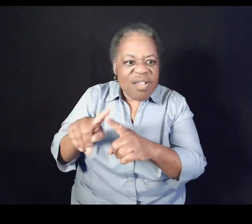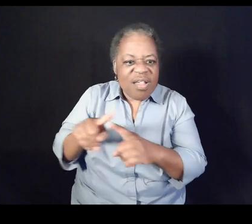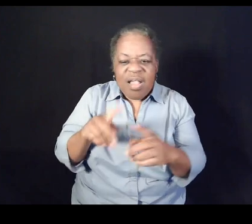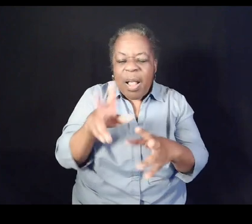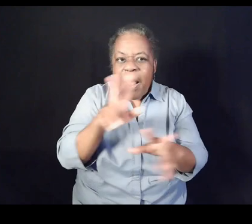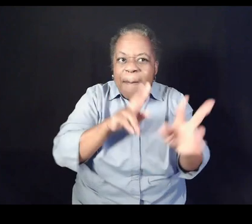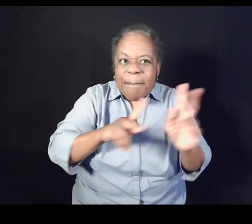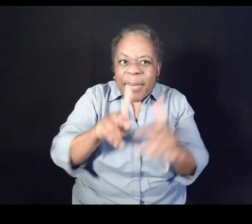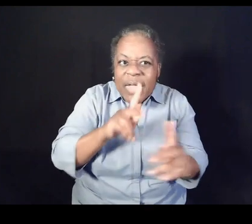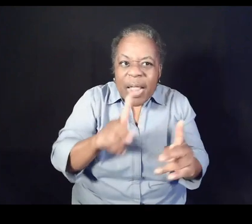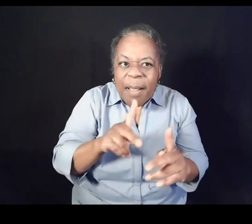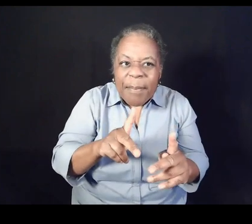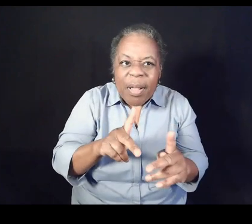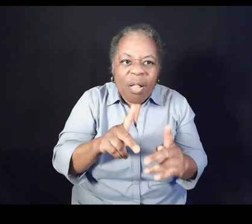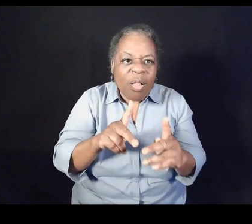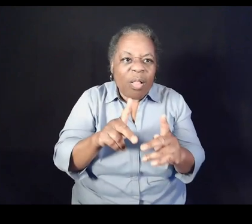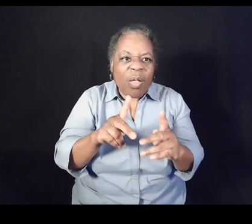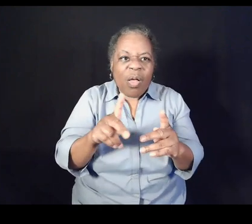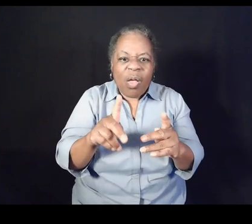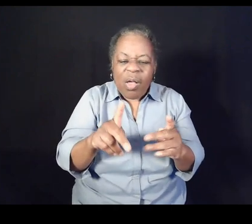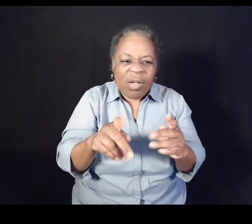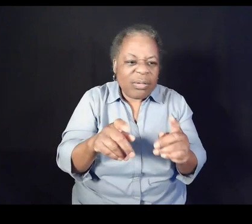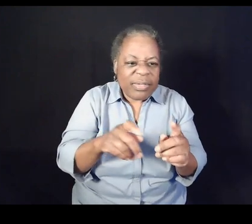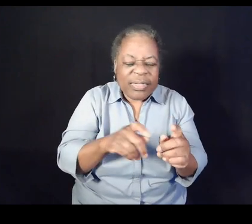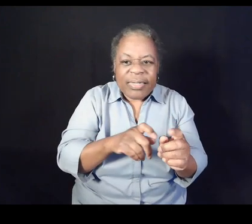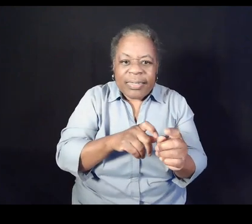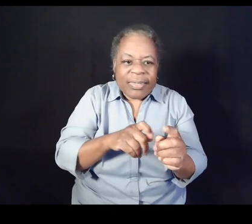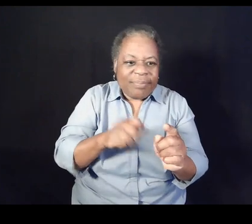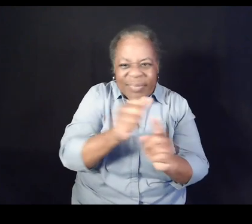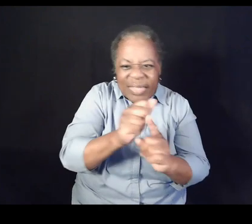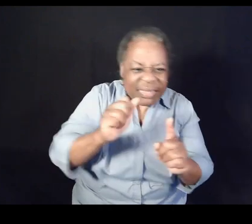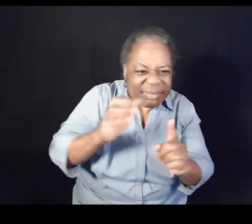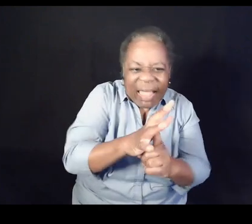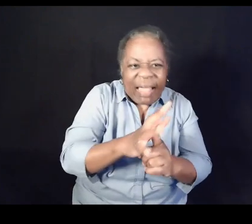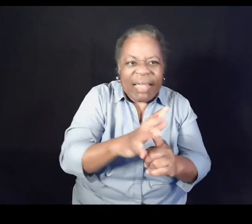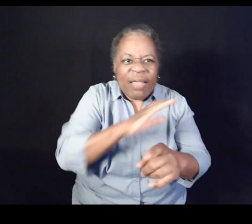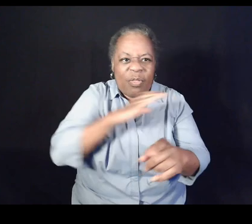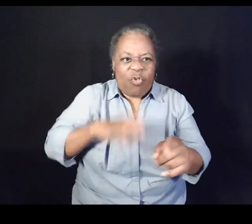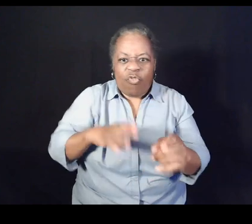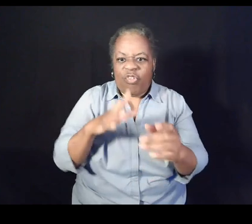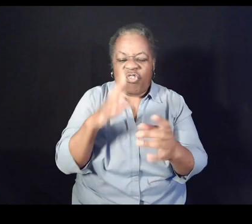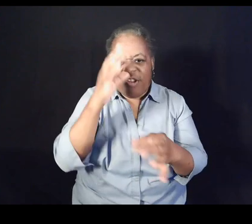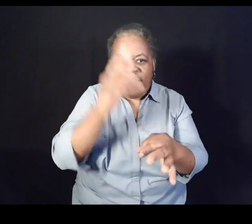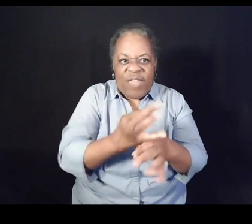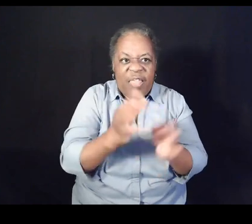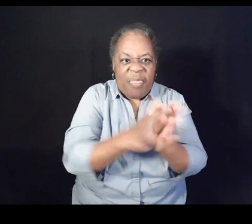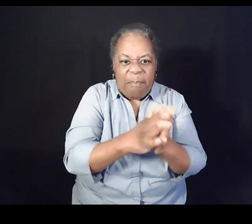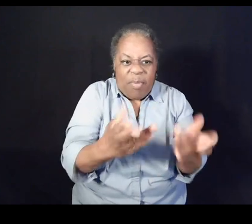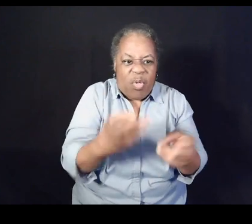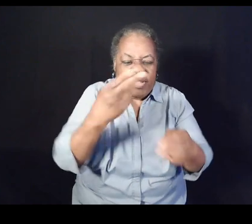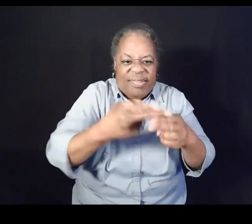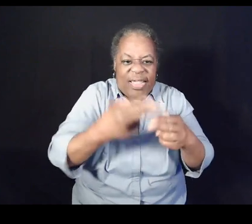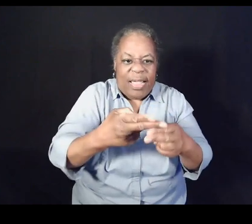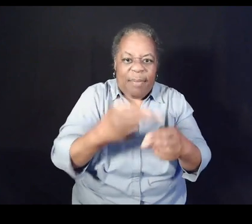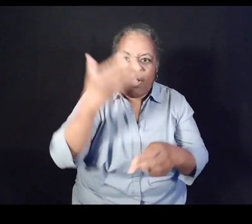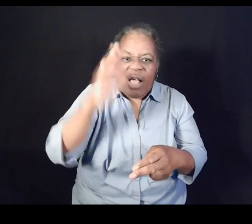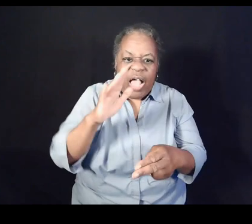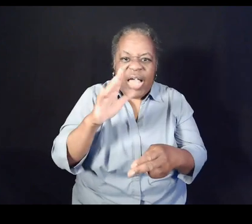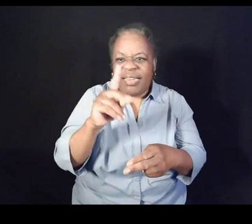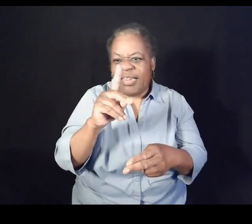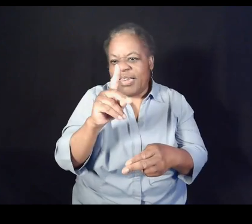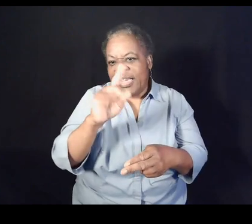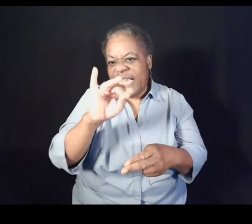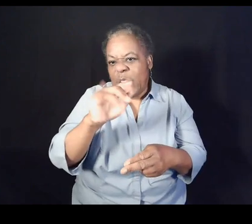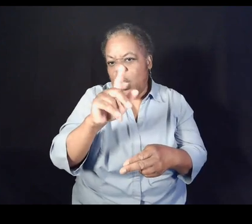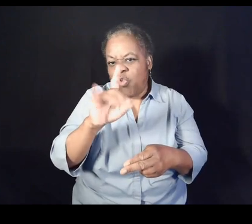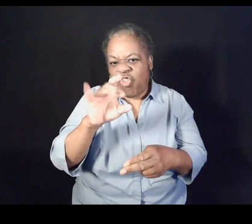are launching blistering attacks on the Christian faith, writing books with titles like The God Delusion, The End of Faith, and